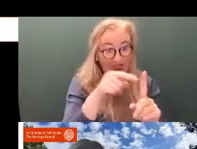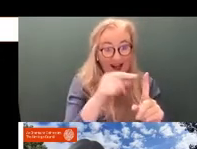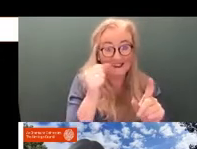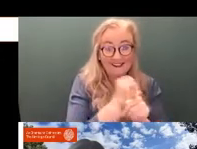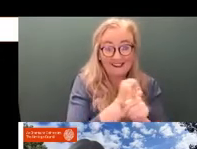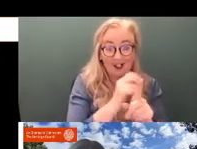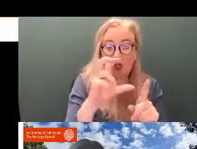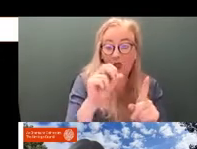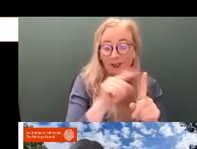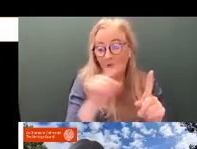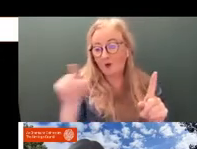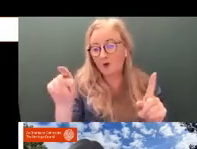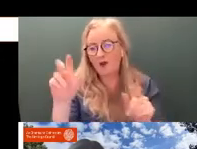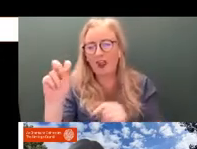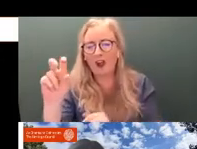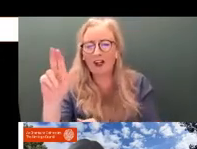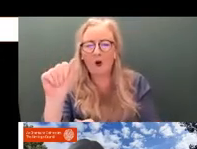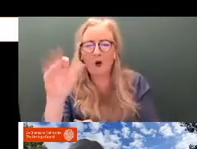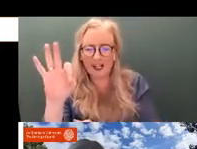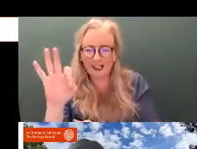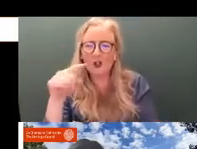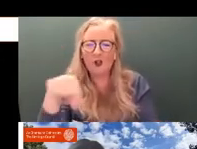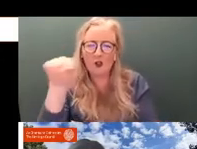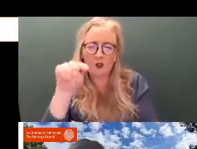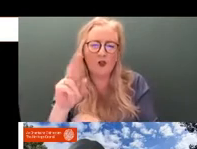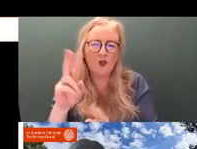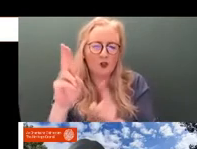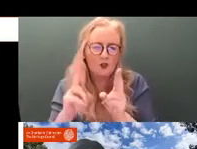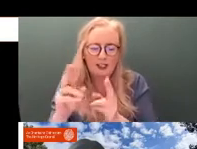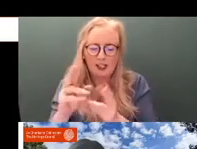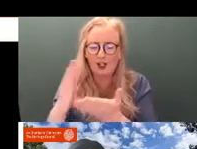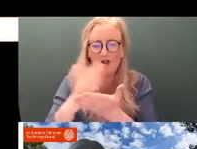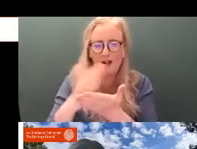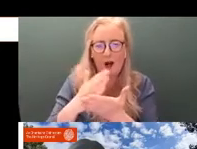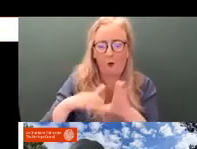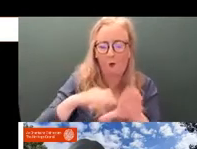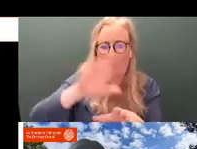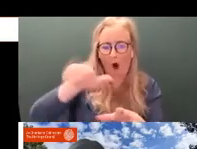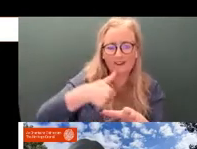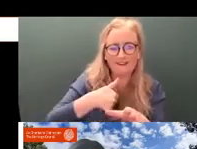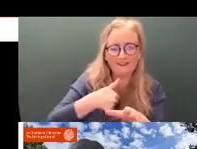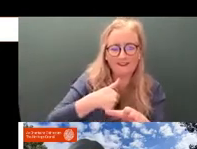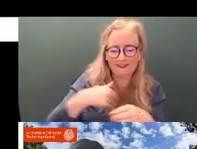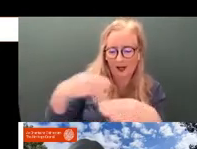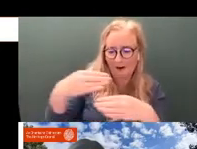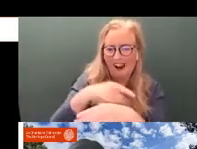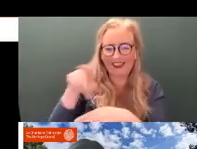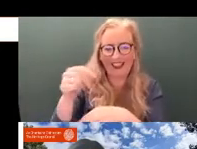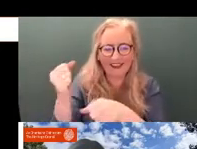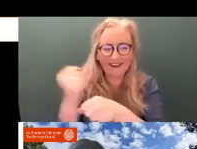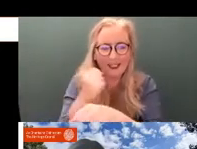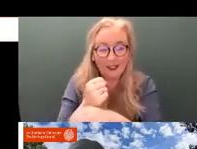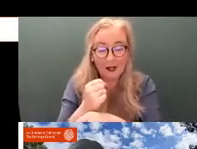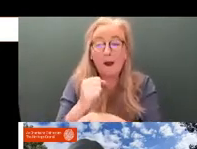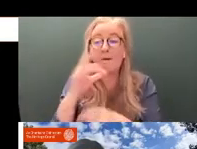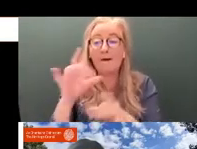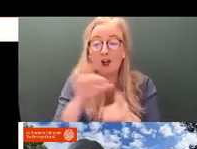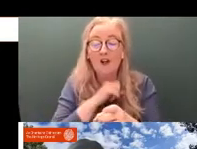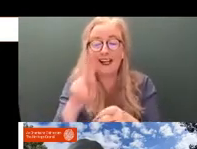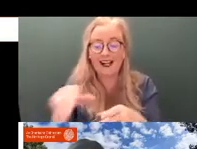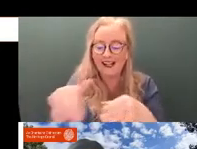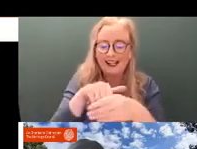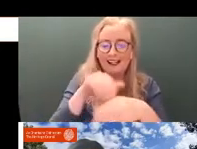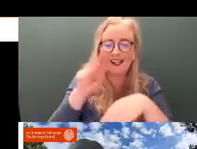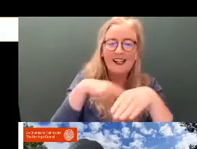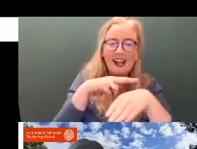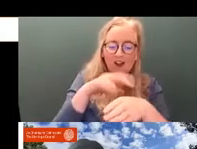30th of August, where you you should have shared your heritage project with us by then to be eligible for the National Heritage